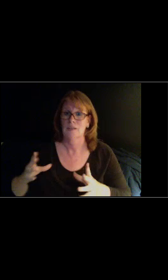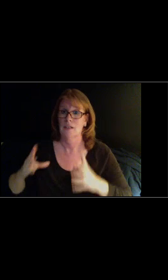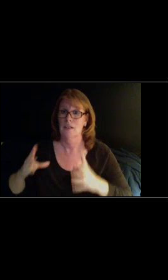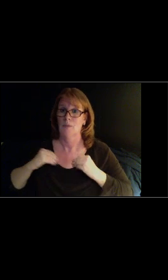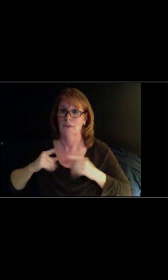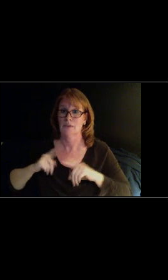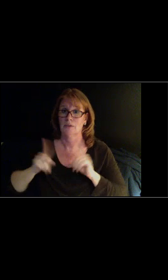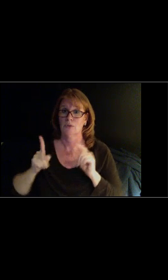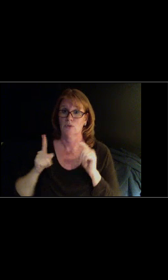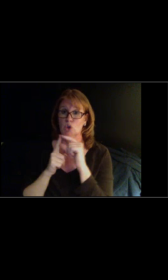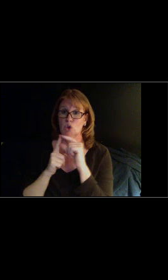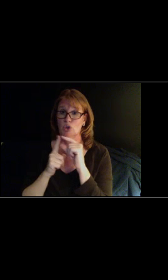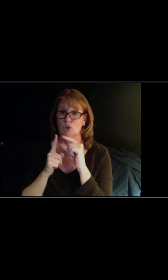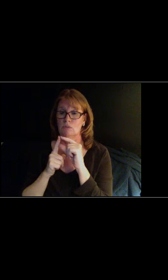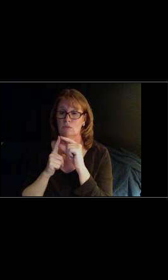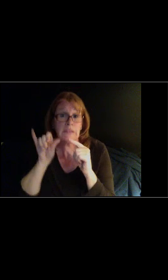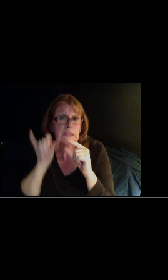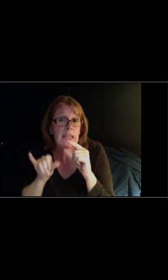viewpoint,